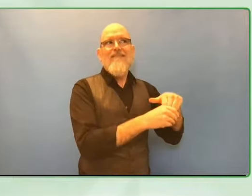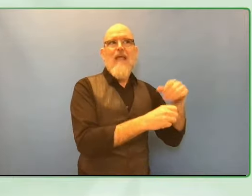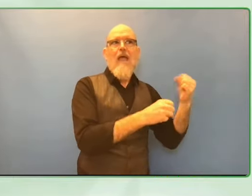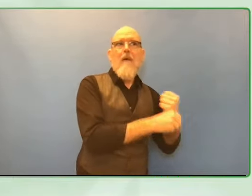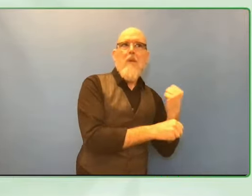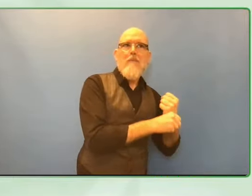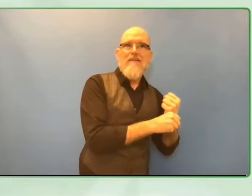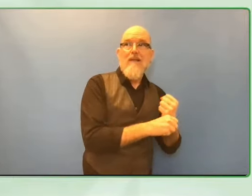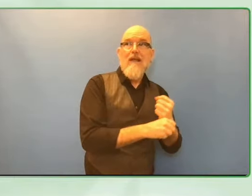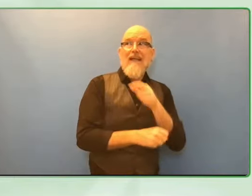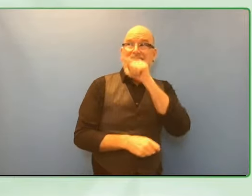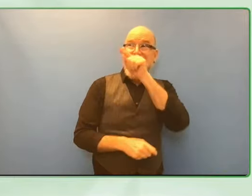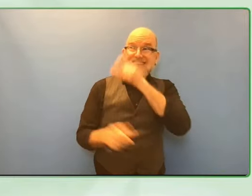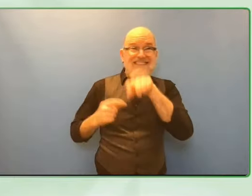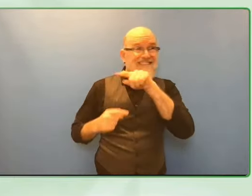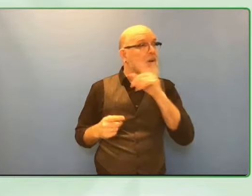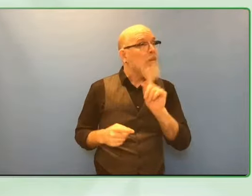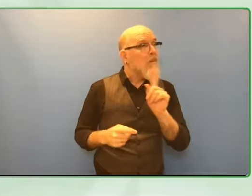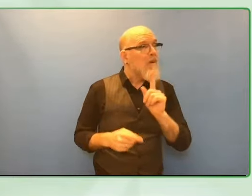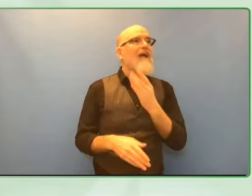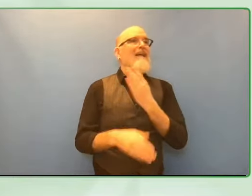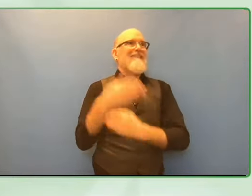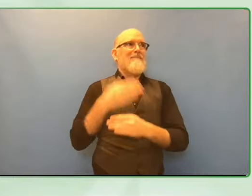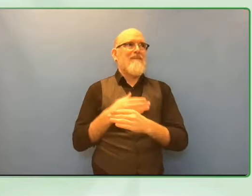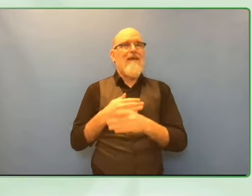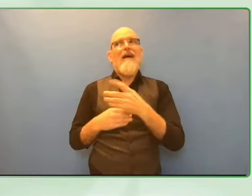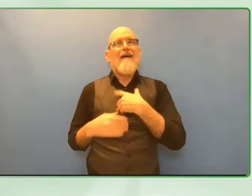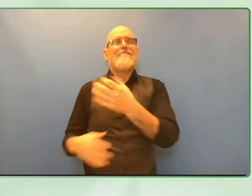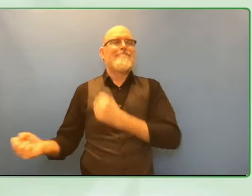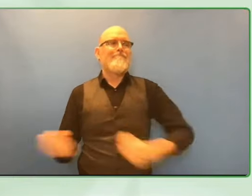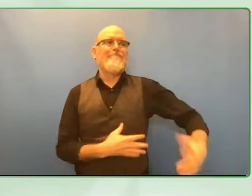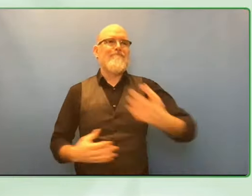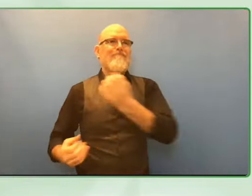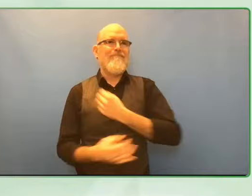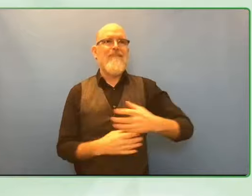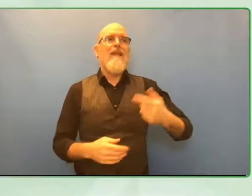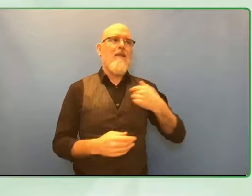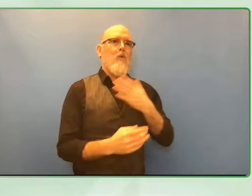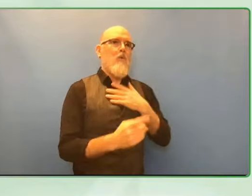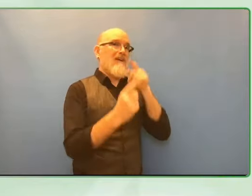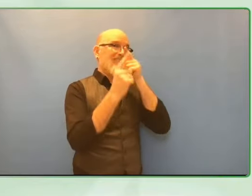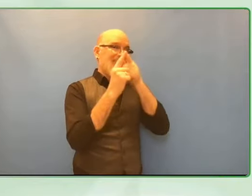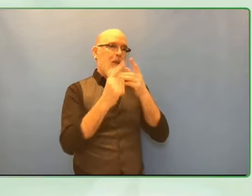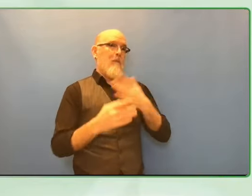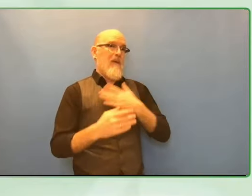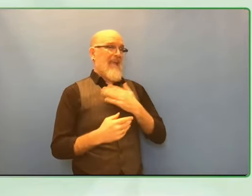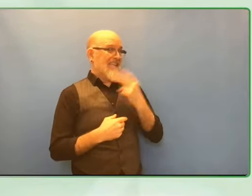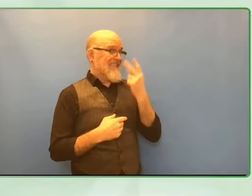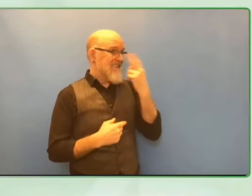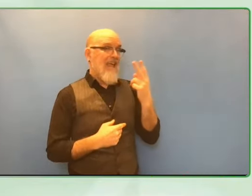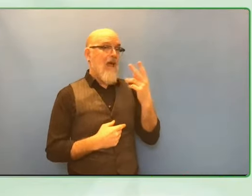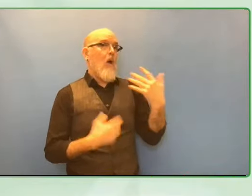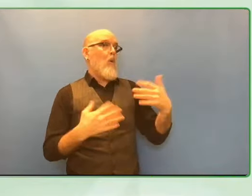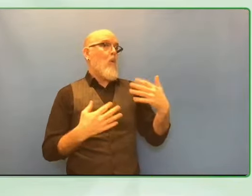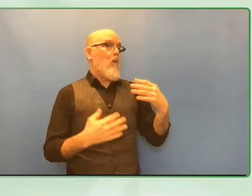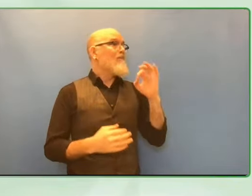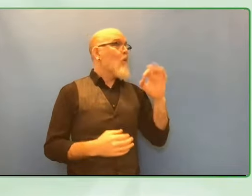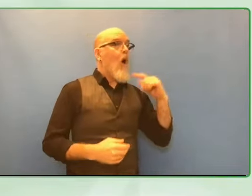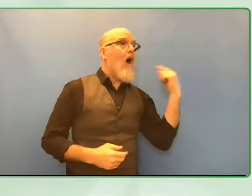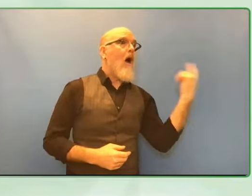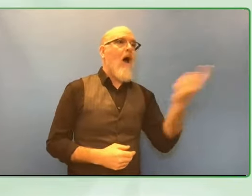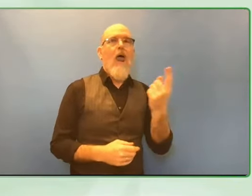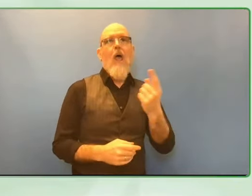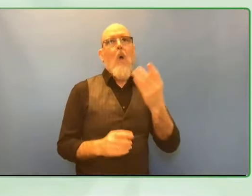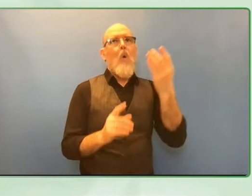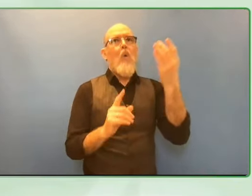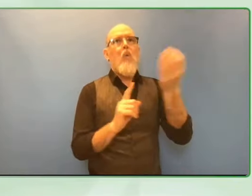it's beneficial for all people and parties included. Great, thanks so much. I've got a couple of questions here.